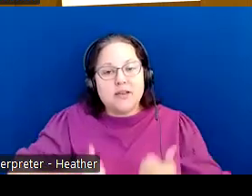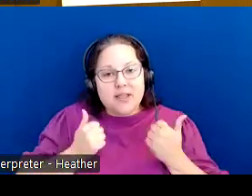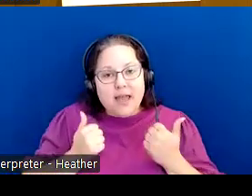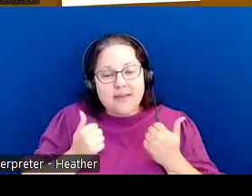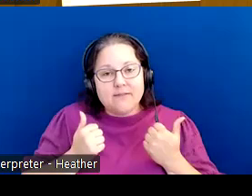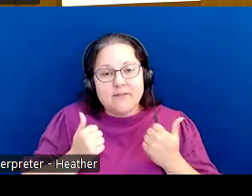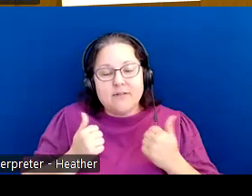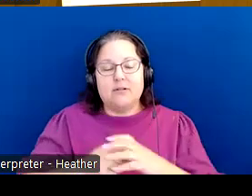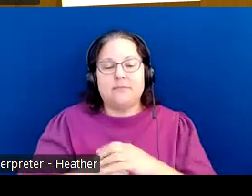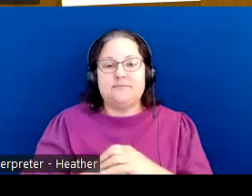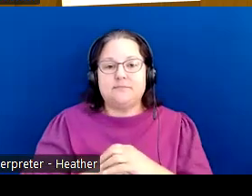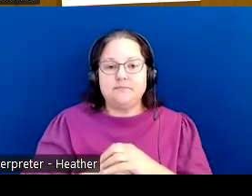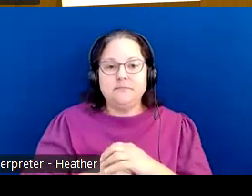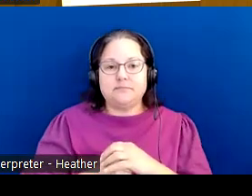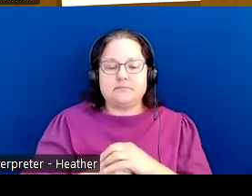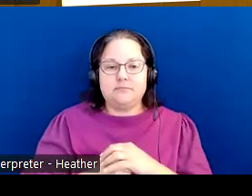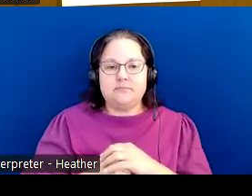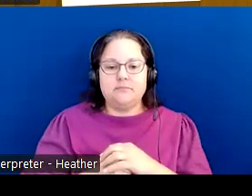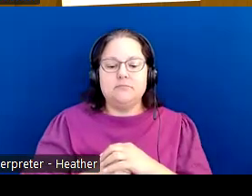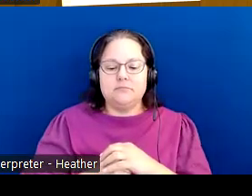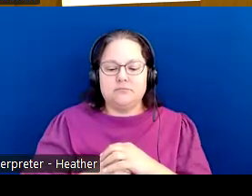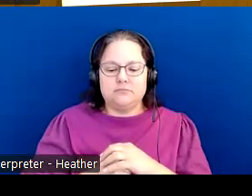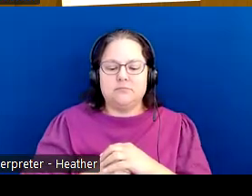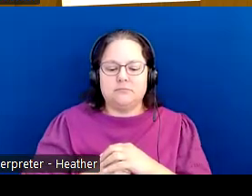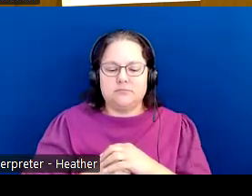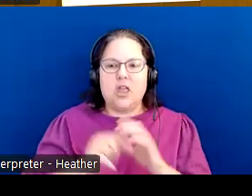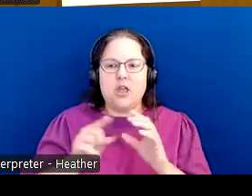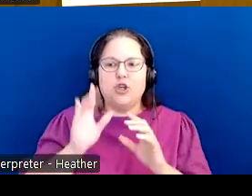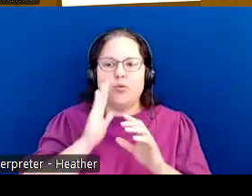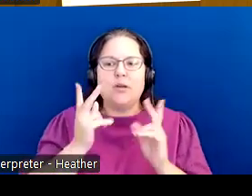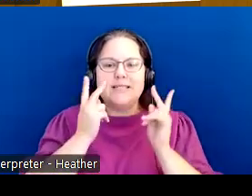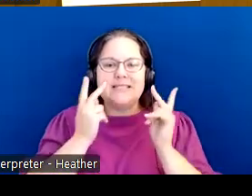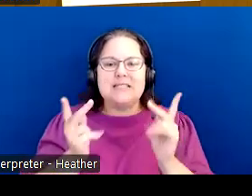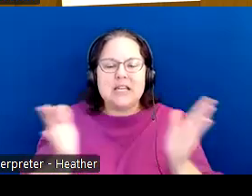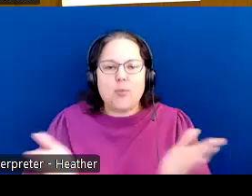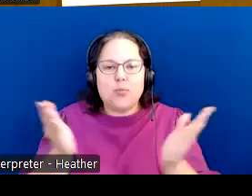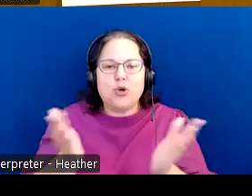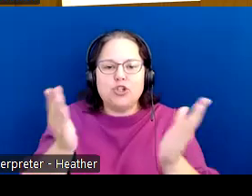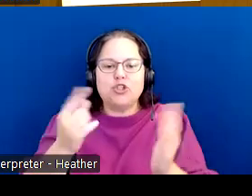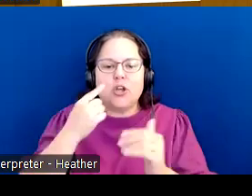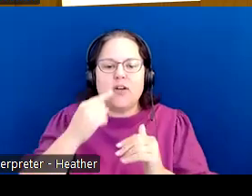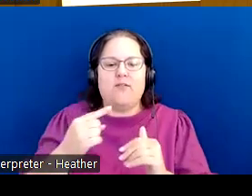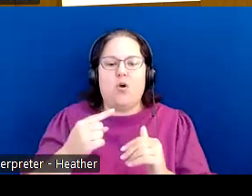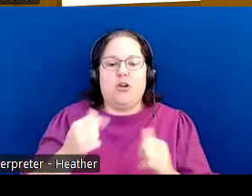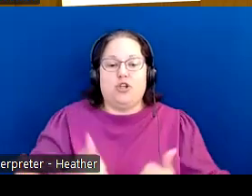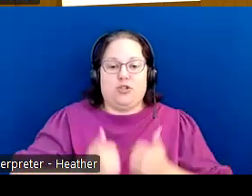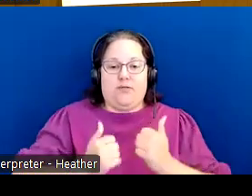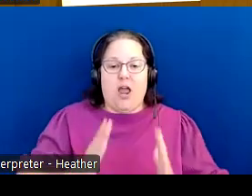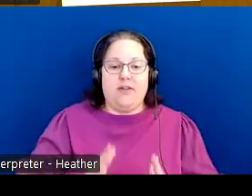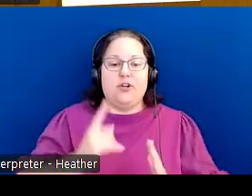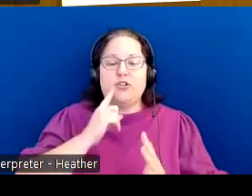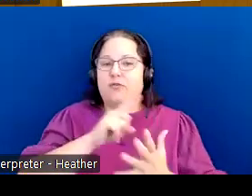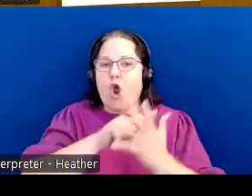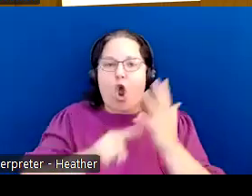also are seeing with this model, push for involvement of survivors and consumers in all aspects of